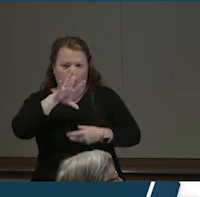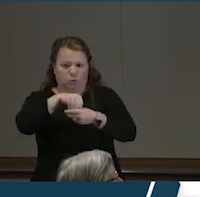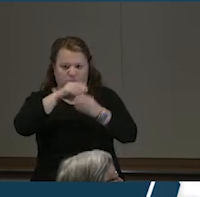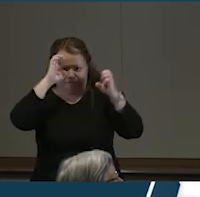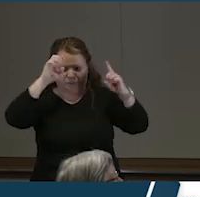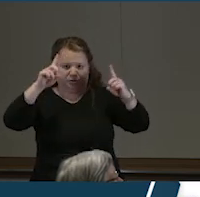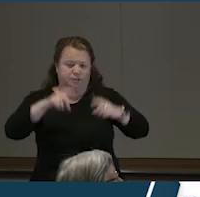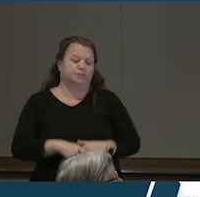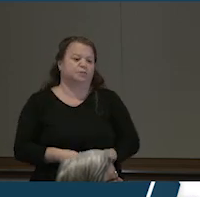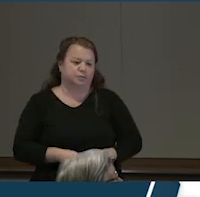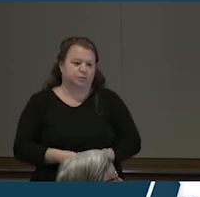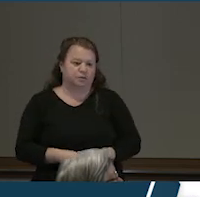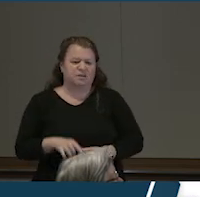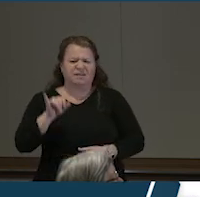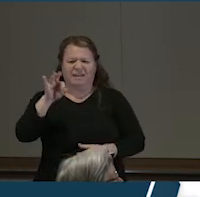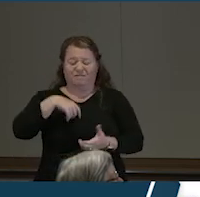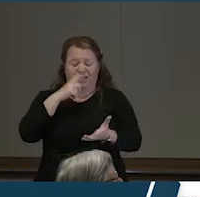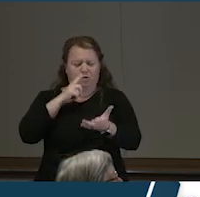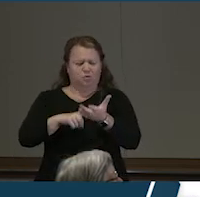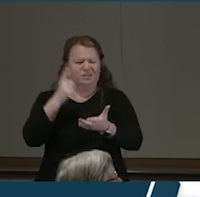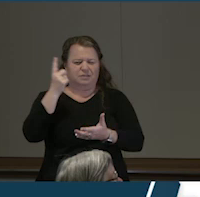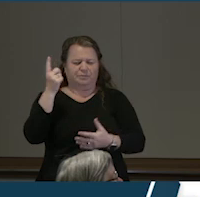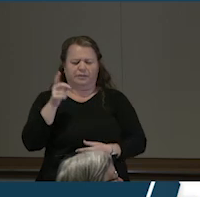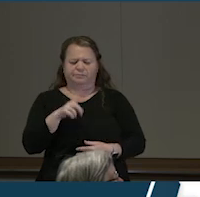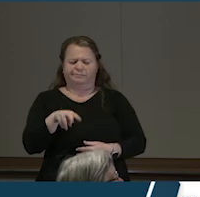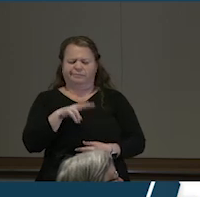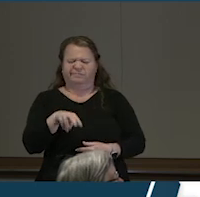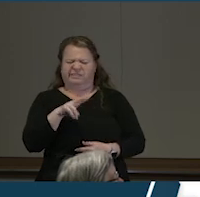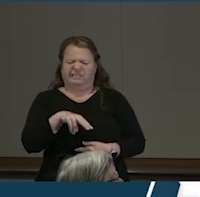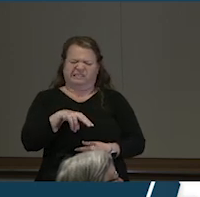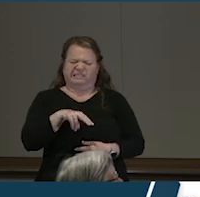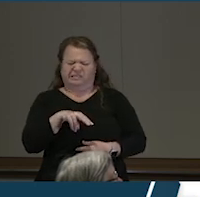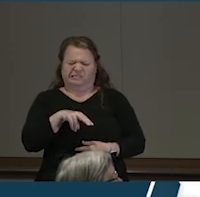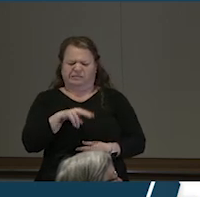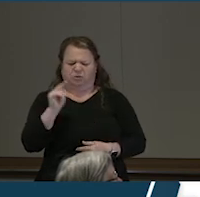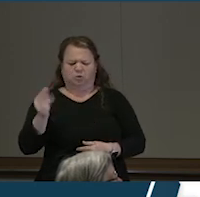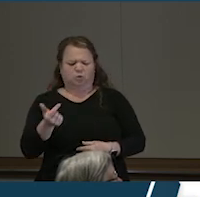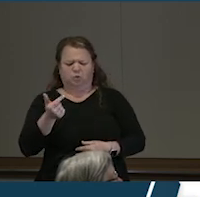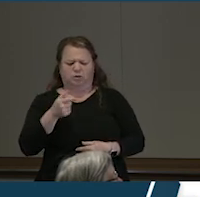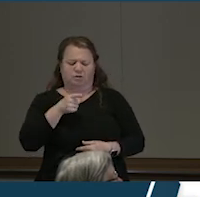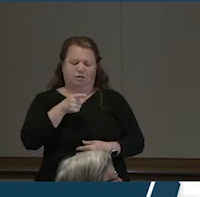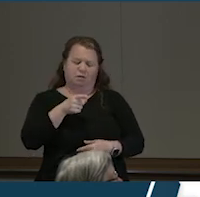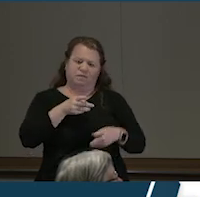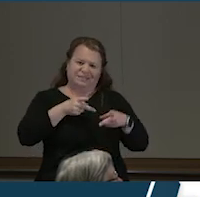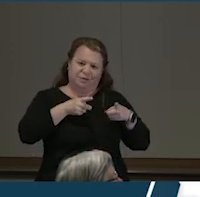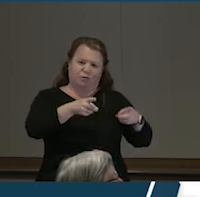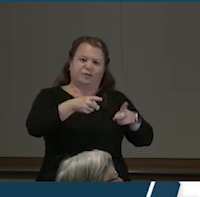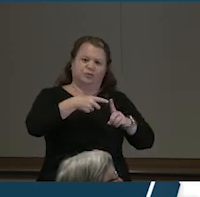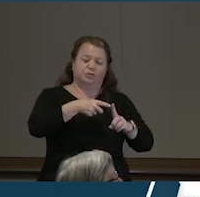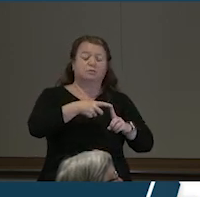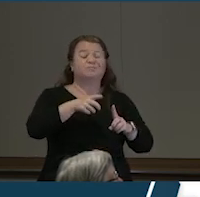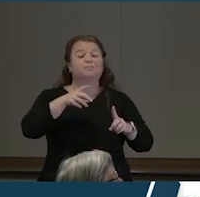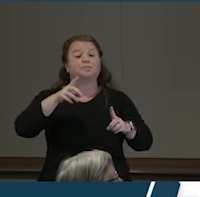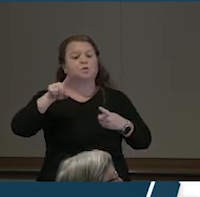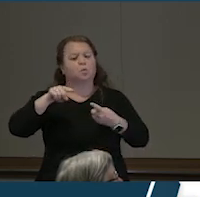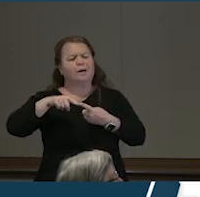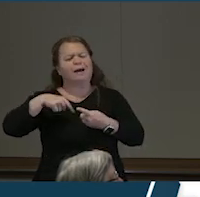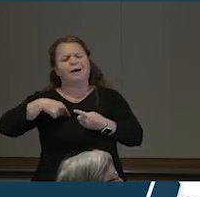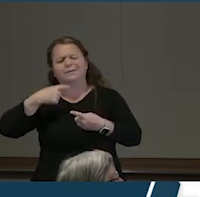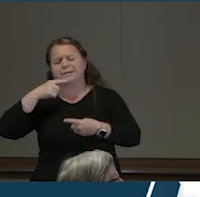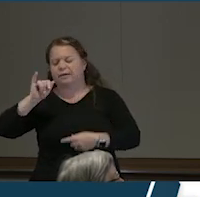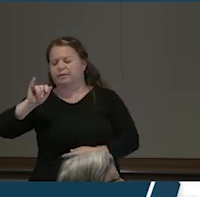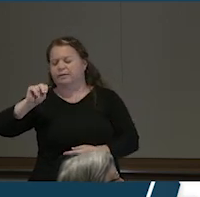there that feels like, oh, we're moving in a direction that's not good when we talk about inclusion. Now, please hear me when I say inclusion,